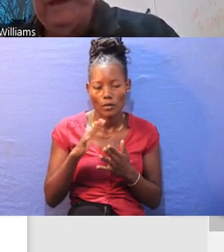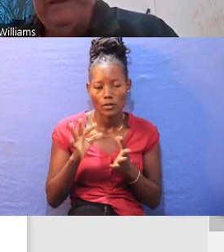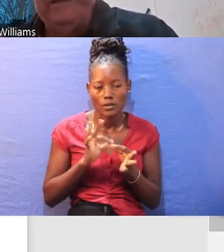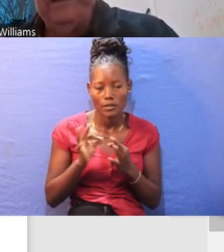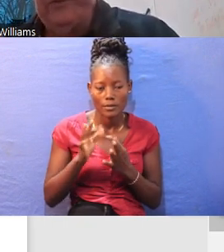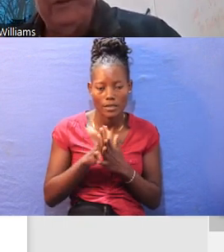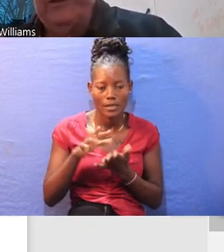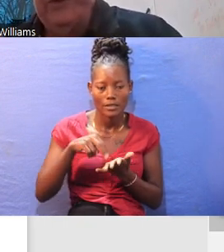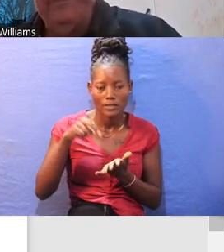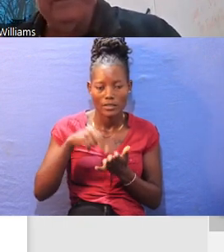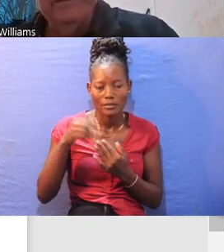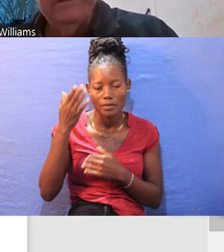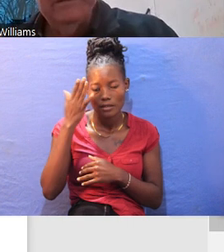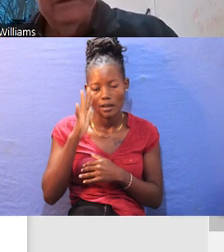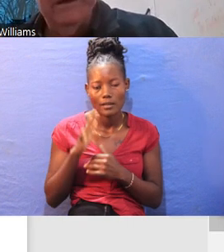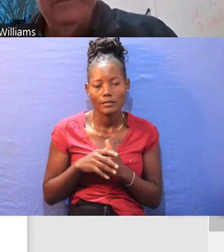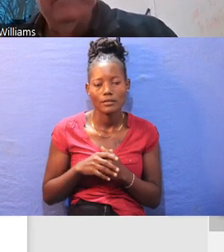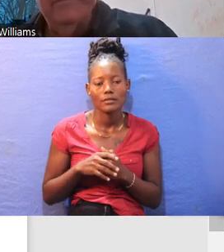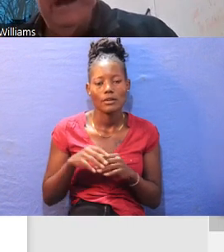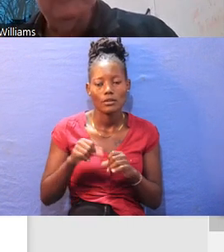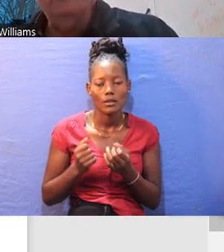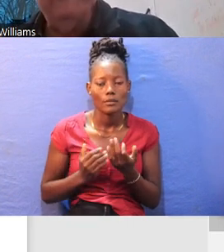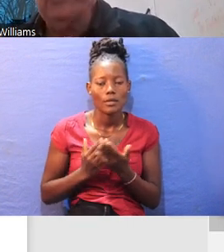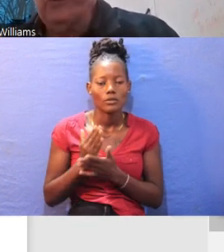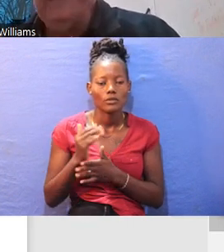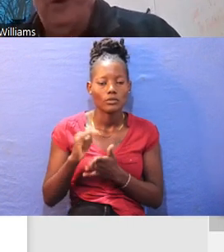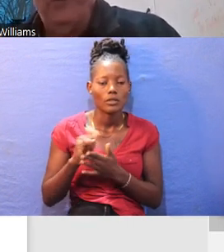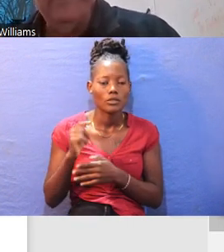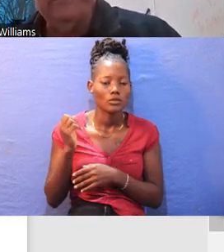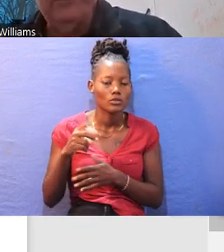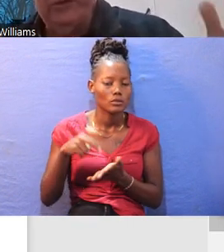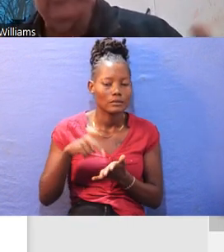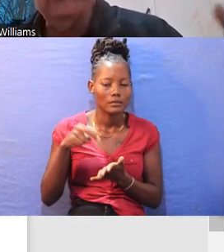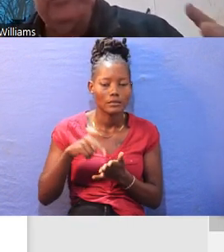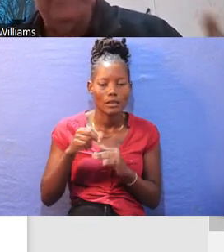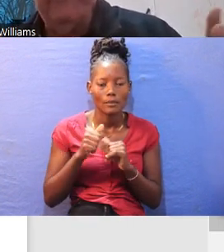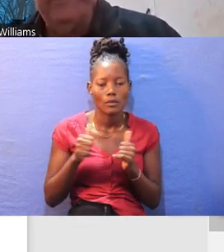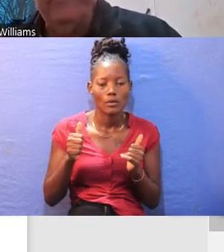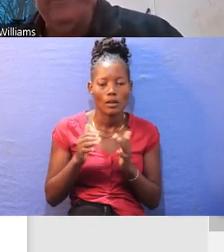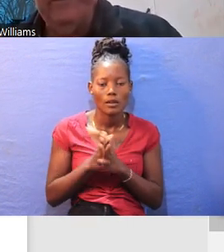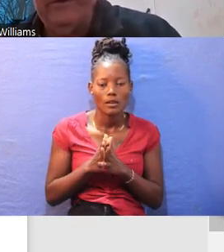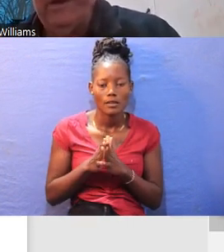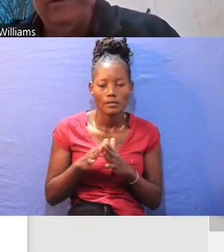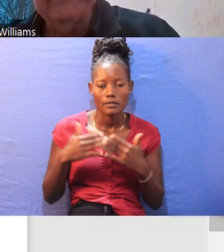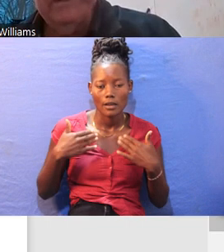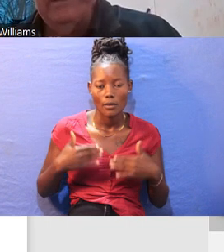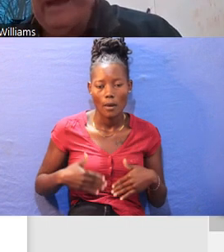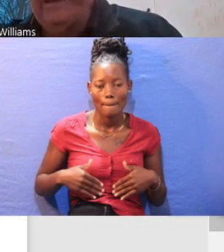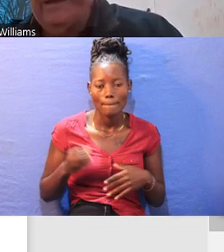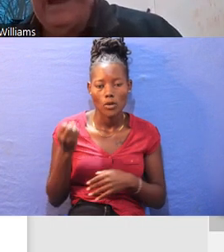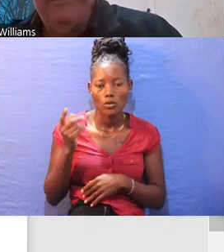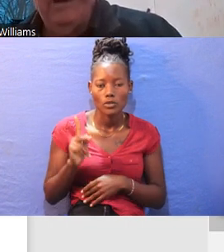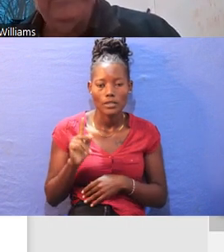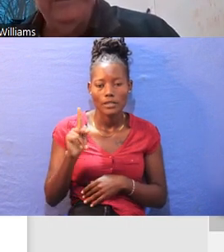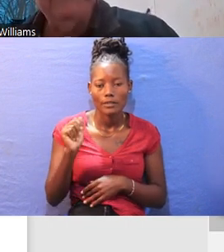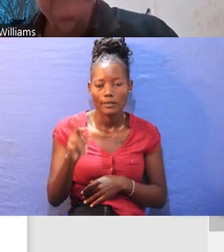in speed and certainly in jumping. I don't know of a great thrower that couldn't jump very, very, very well at